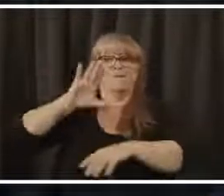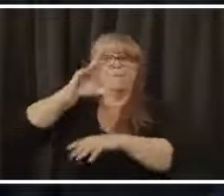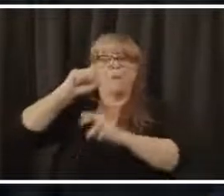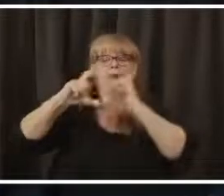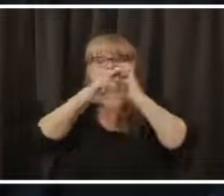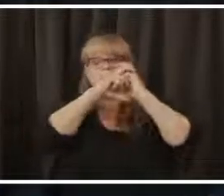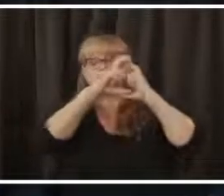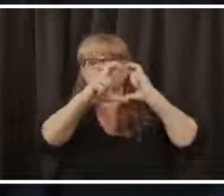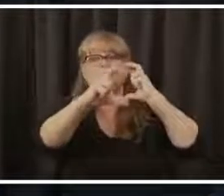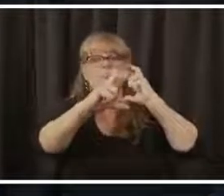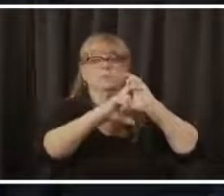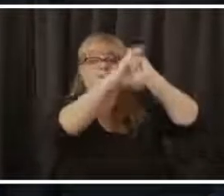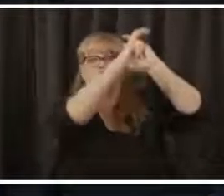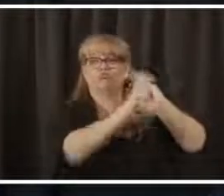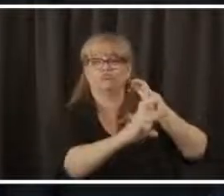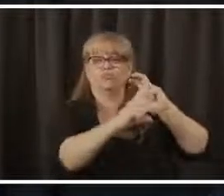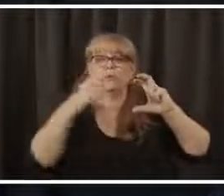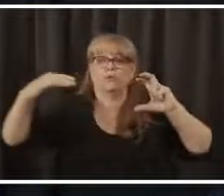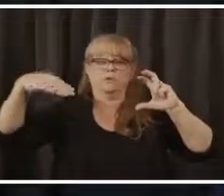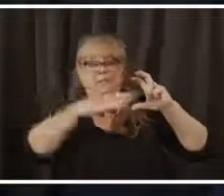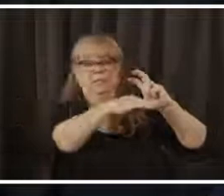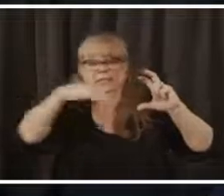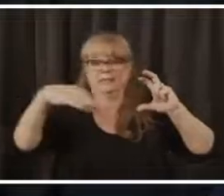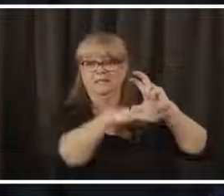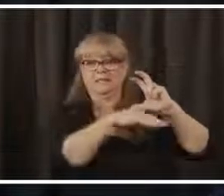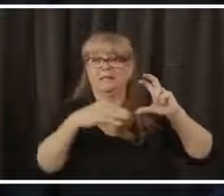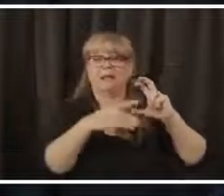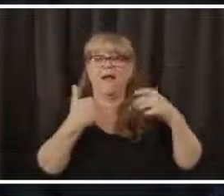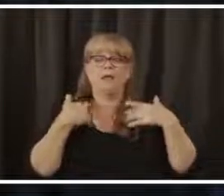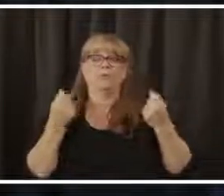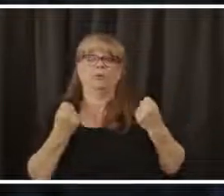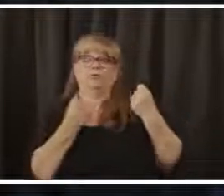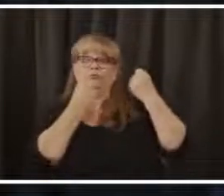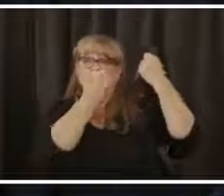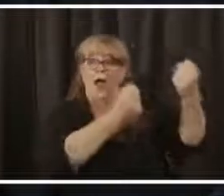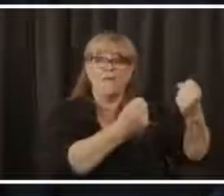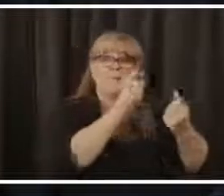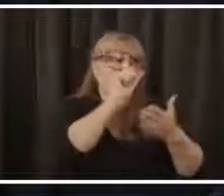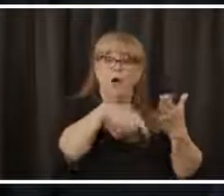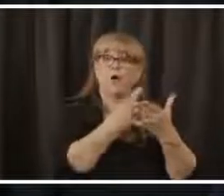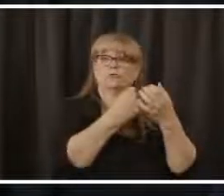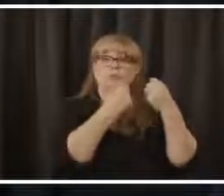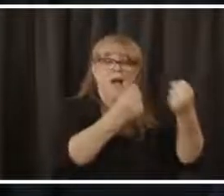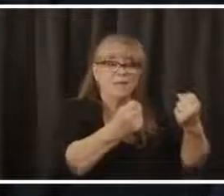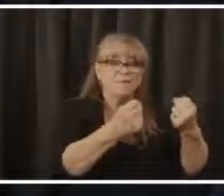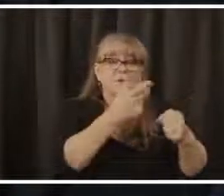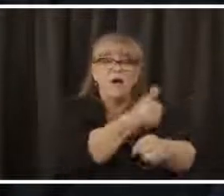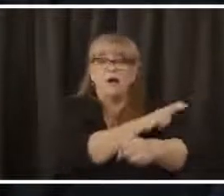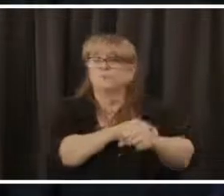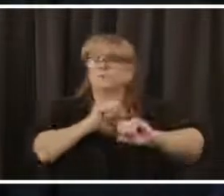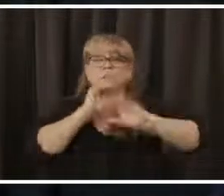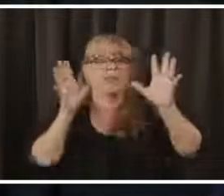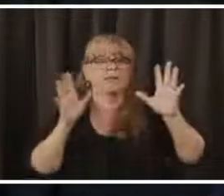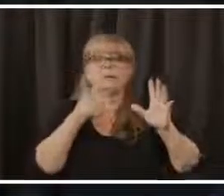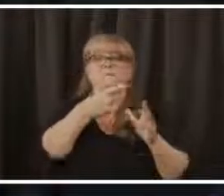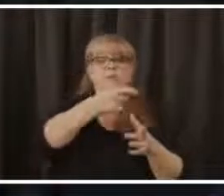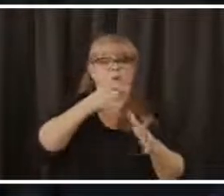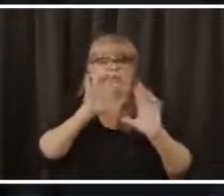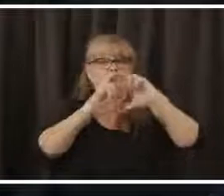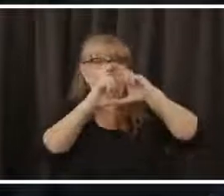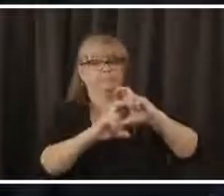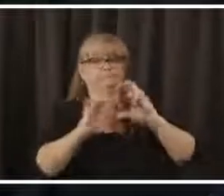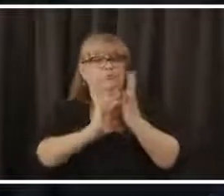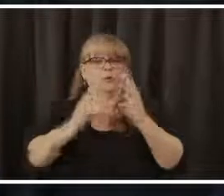convenient to get the vaccine. You shouldn't have to drive an hour to get to a hospital or a pharmacy. We want to be in your community, in